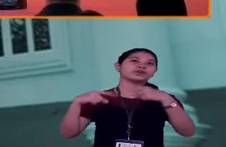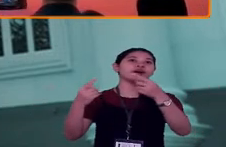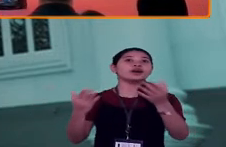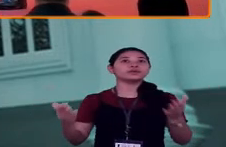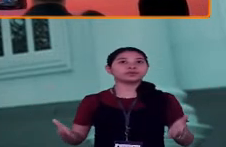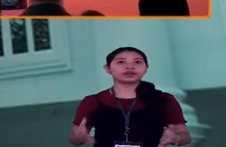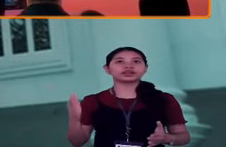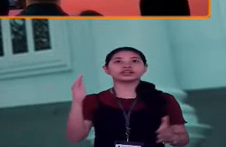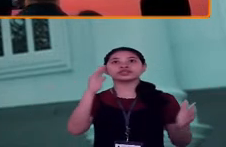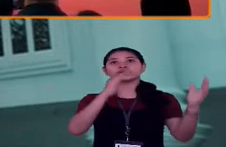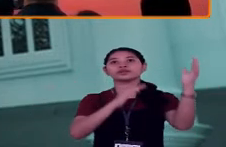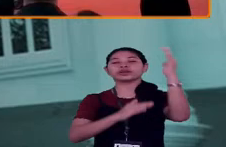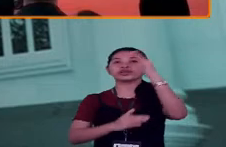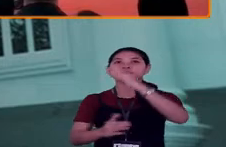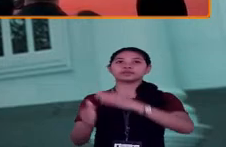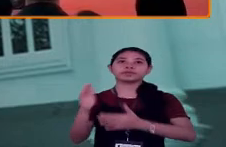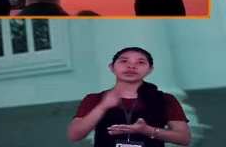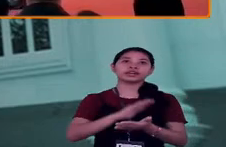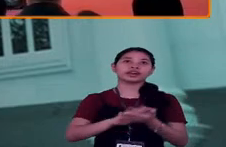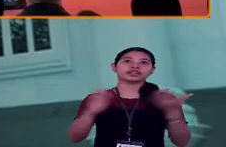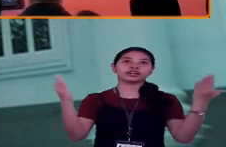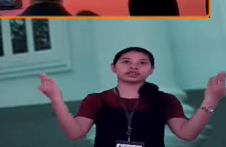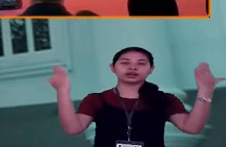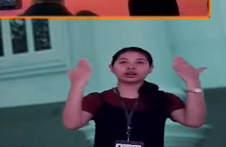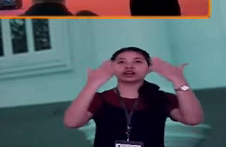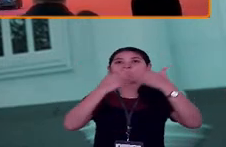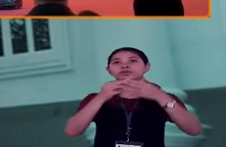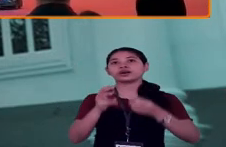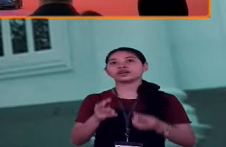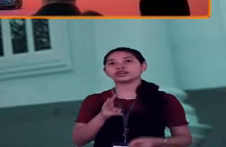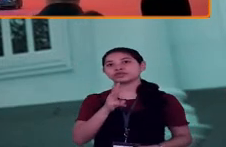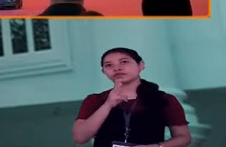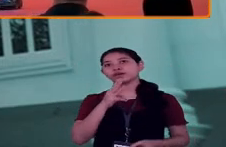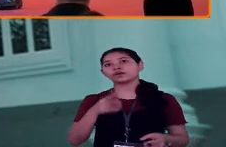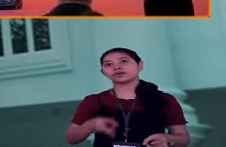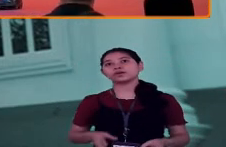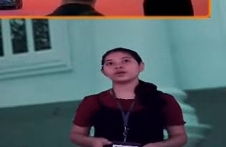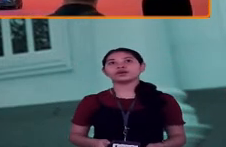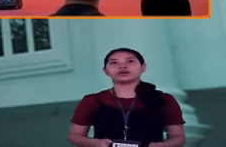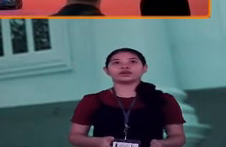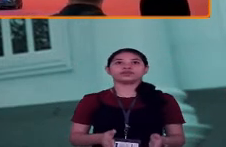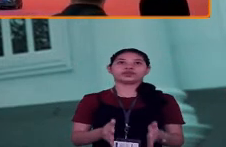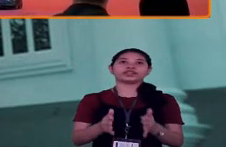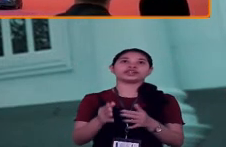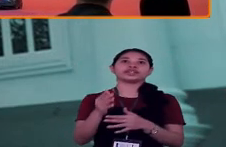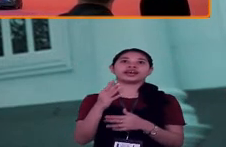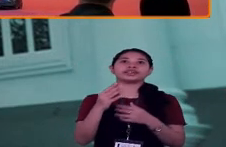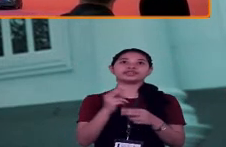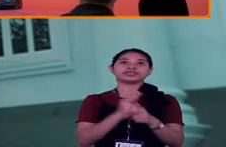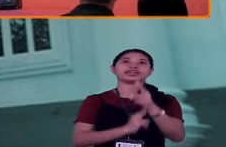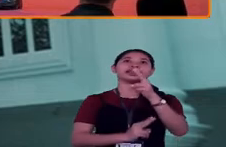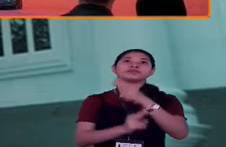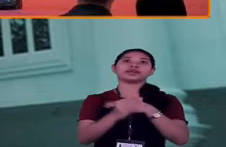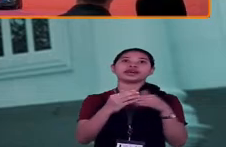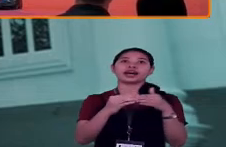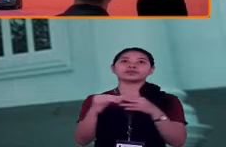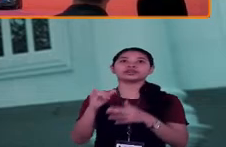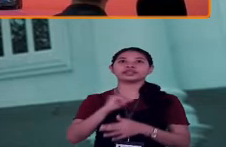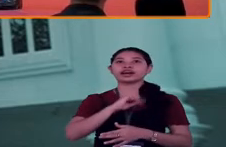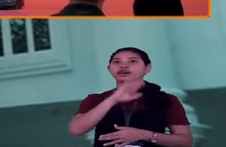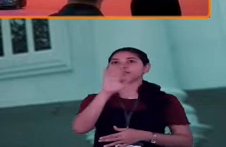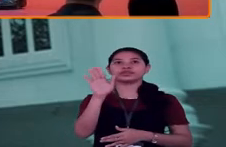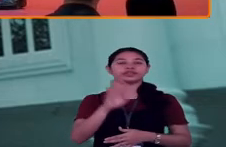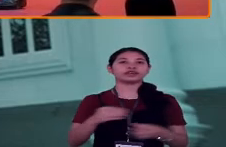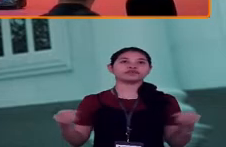go, where the storms are sweeping and the dark waters flow. With His hand to lead me,